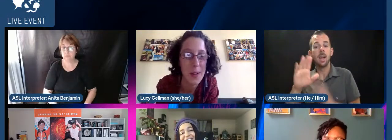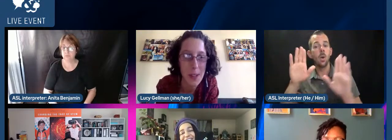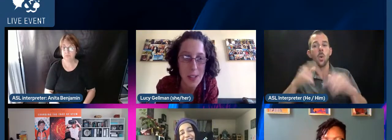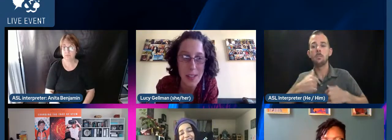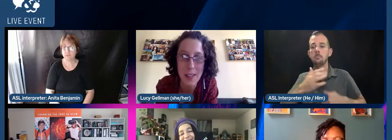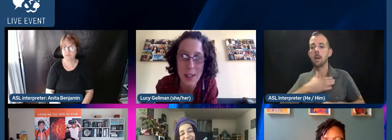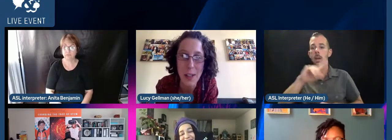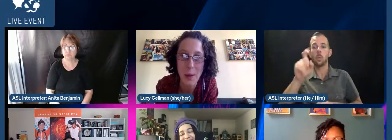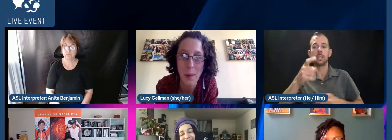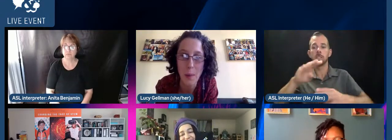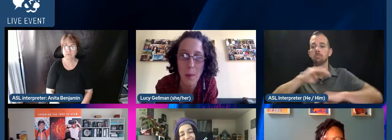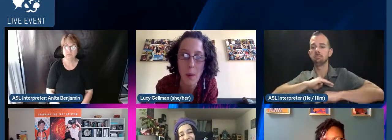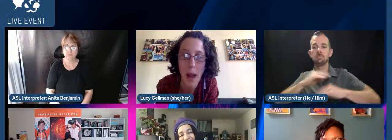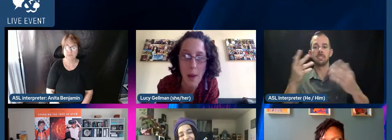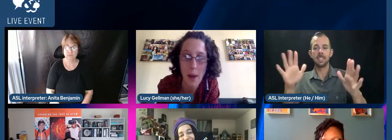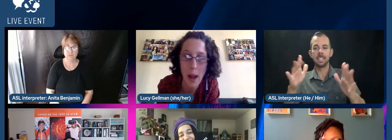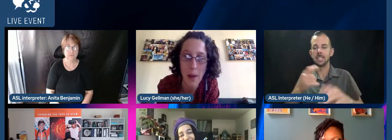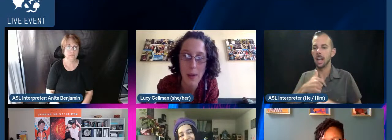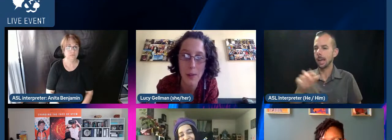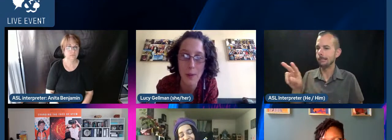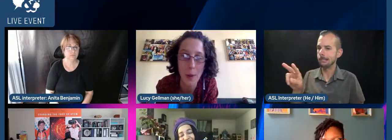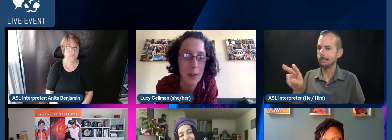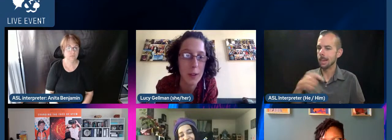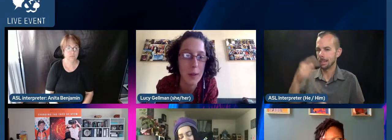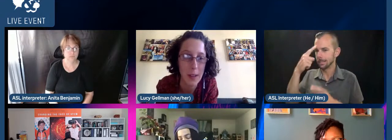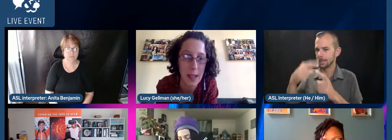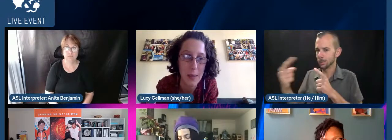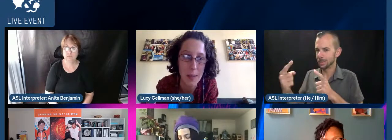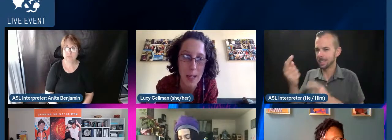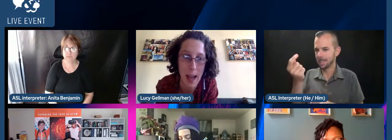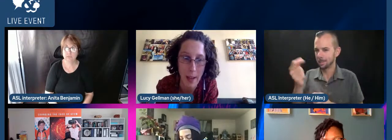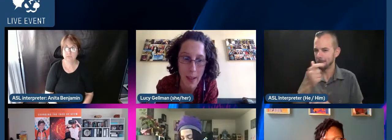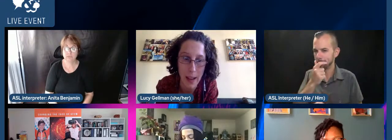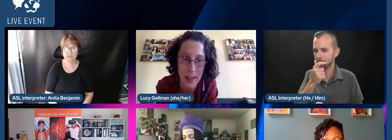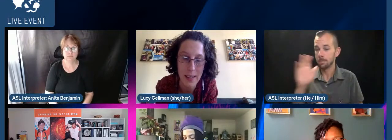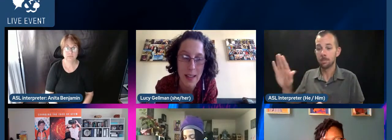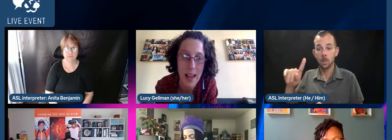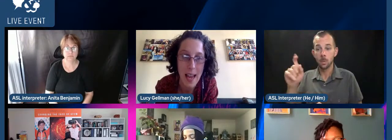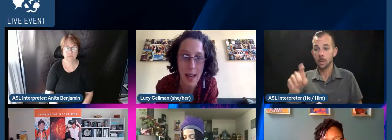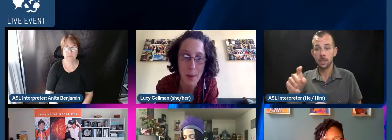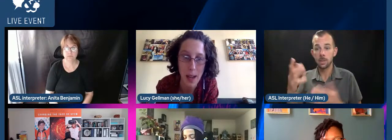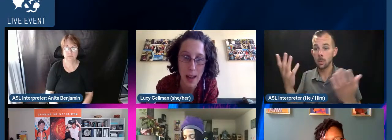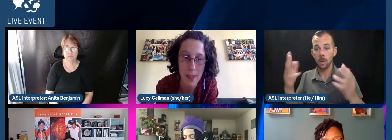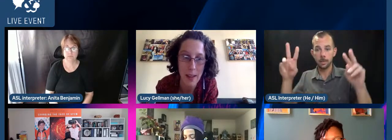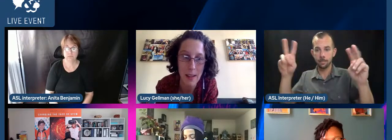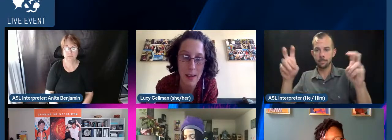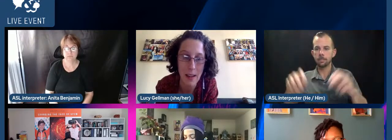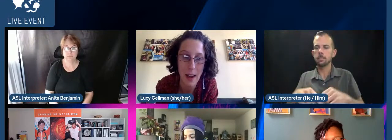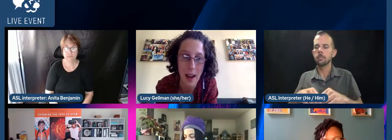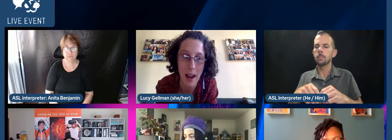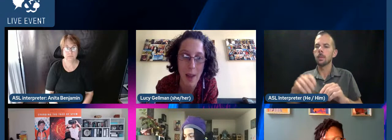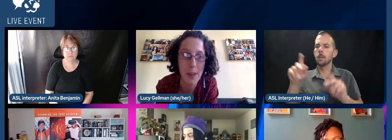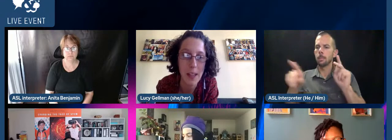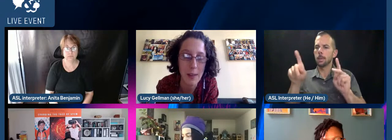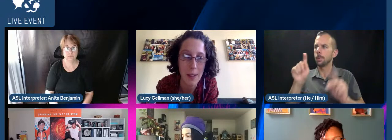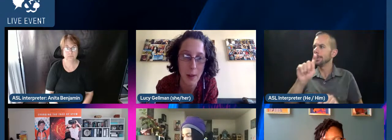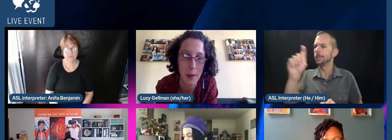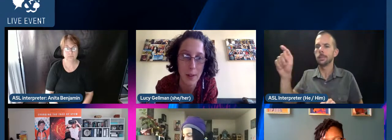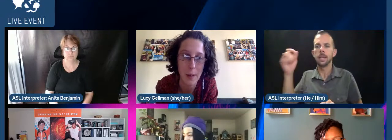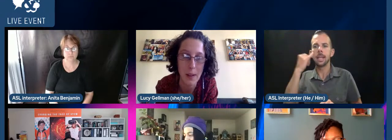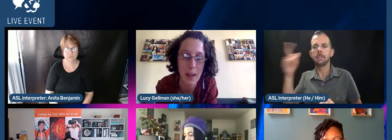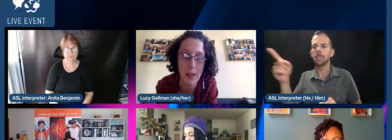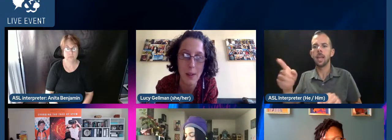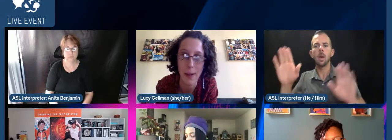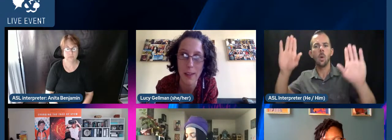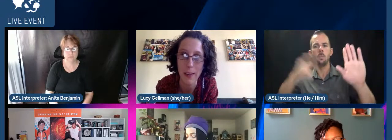And the question is, you know, how can folks who claim to be allies, and I would add that I'm thinking of this